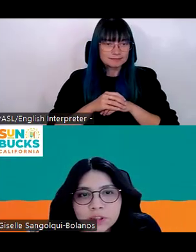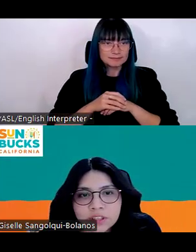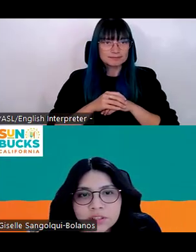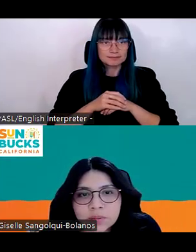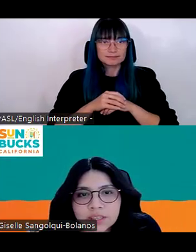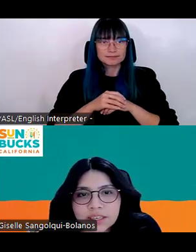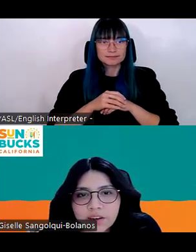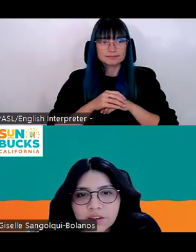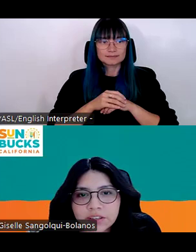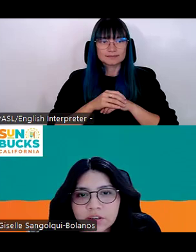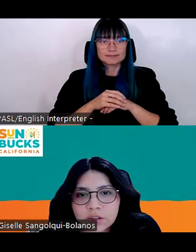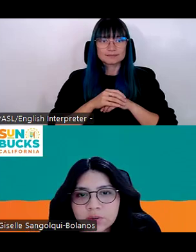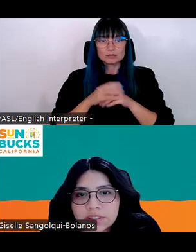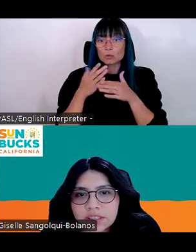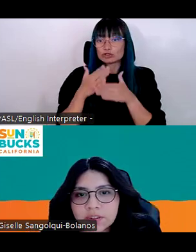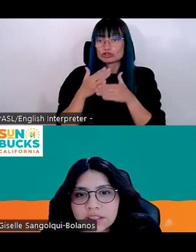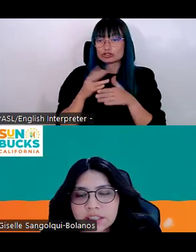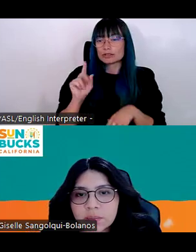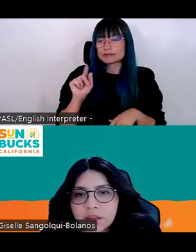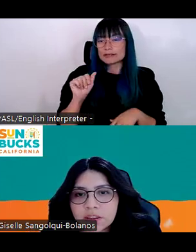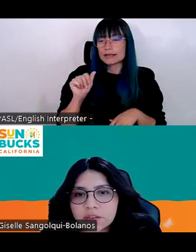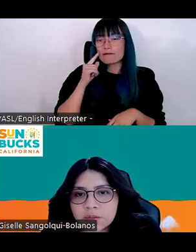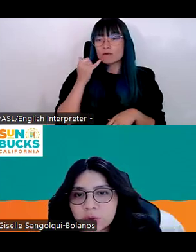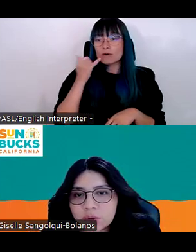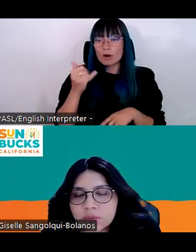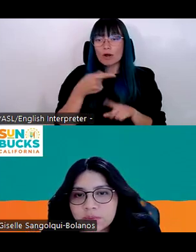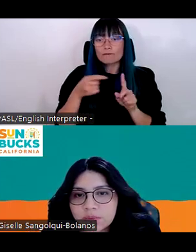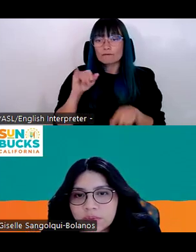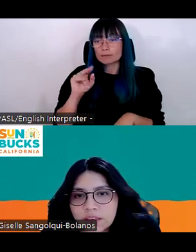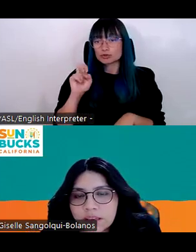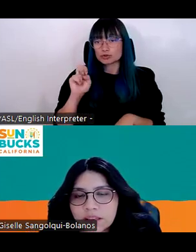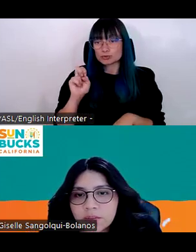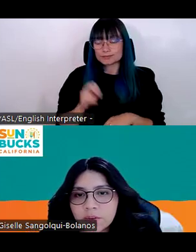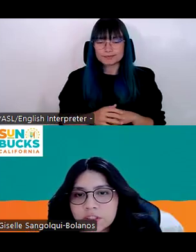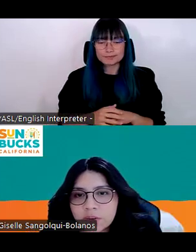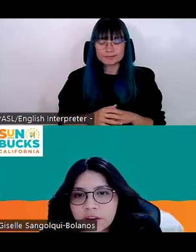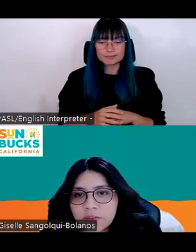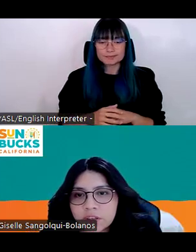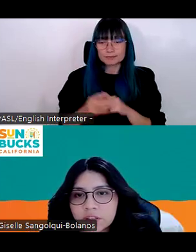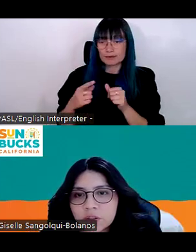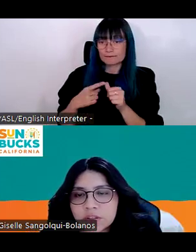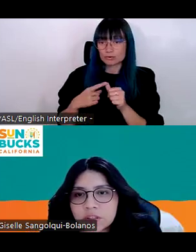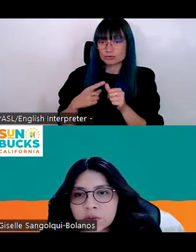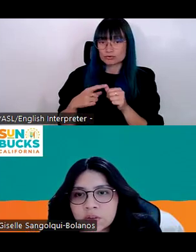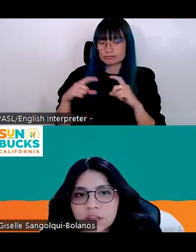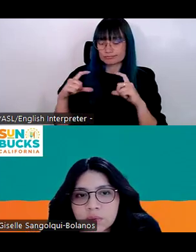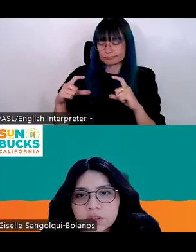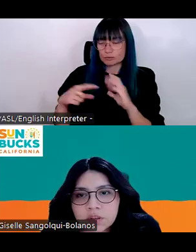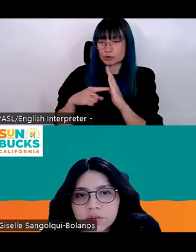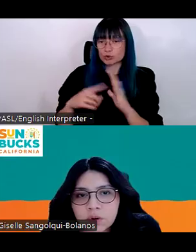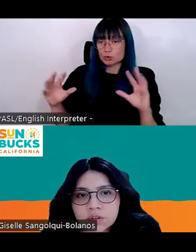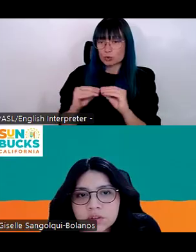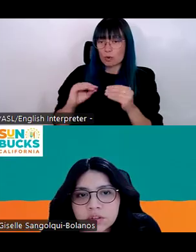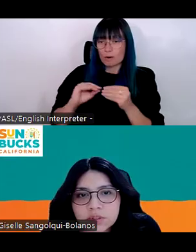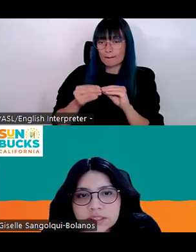Now, we'll share some data on the calls received in the month of June. The first graph shows the total numbers